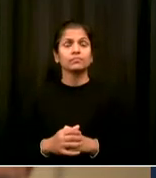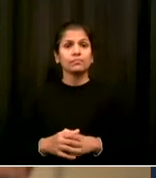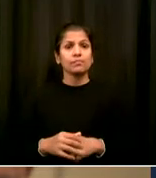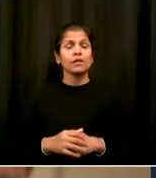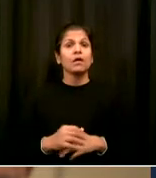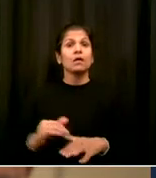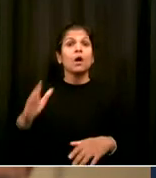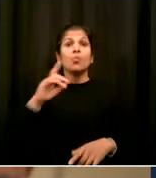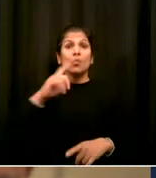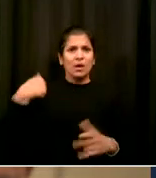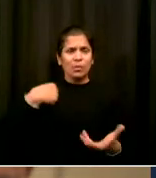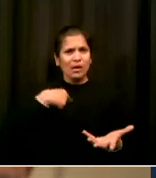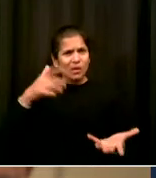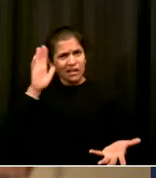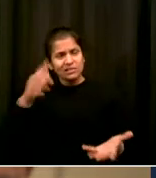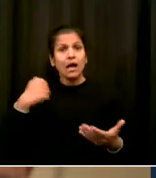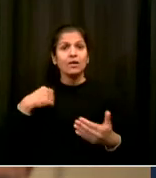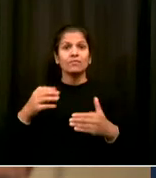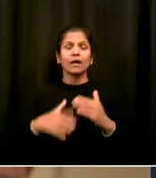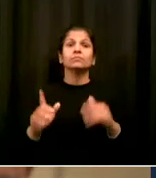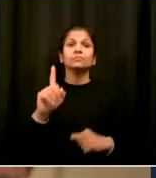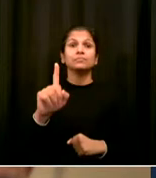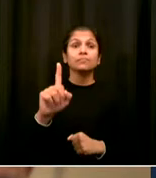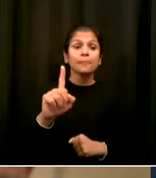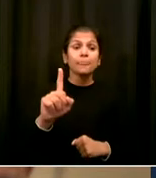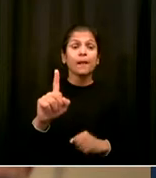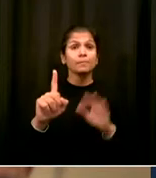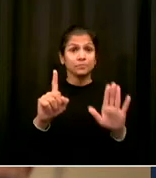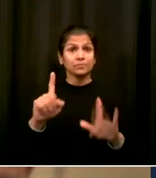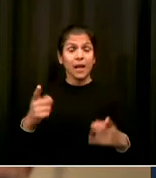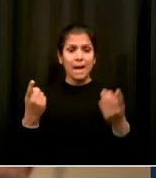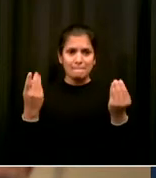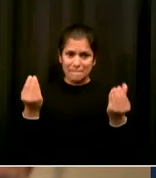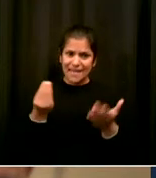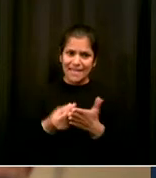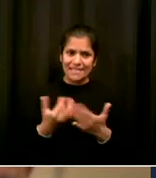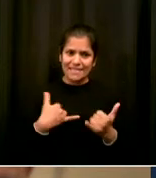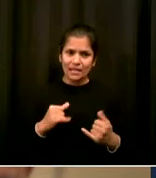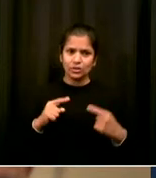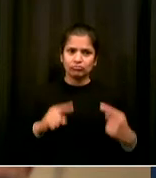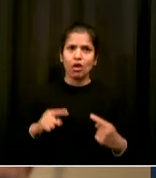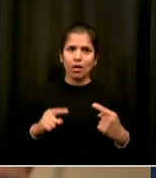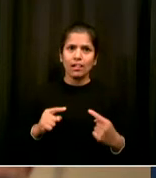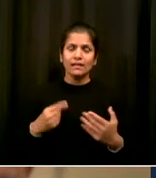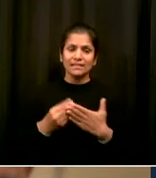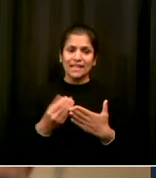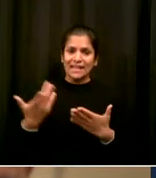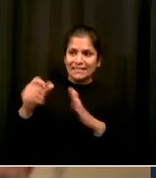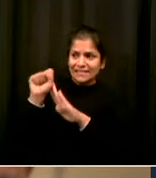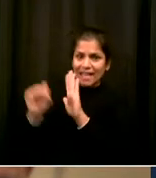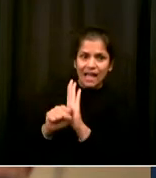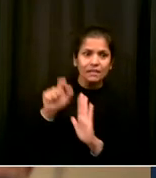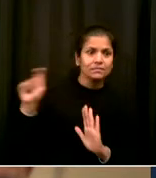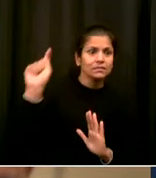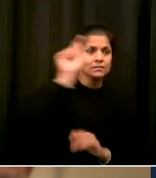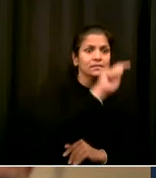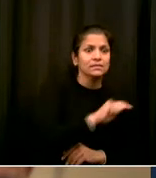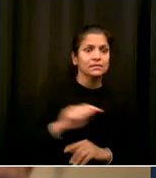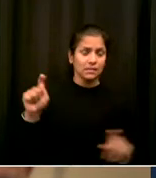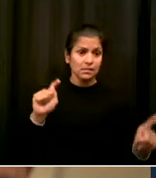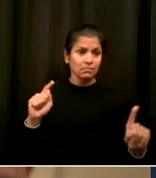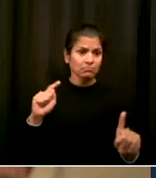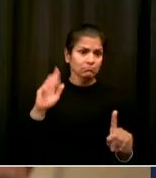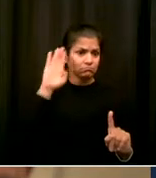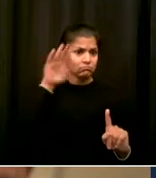we need the federal government to be there with us, to be committed to this goal, to help us achieve it, to give us flexibility. We need the state government to work with us to keep this